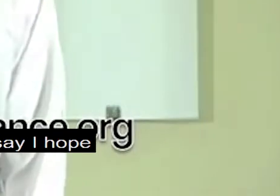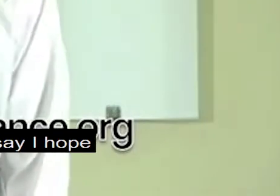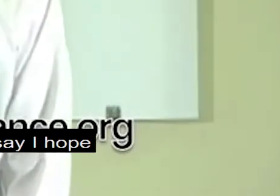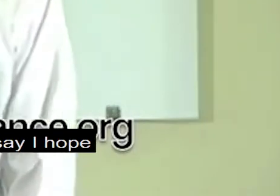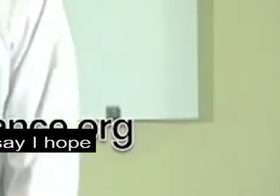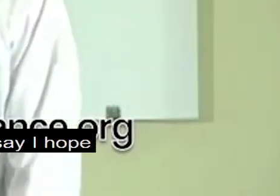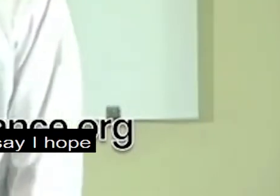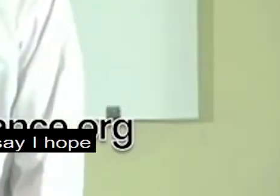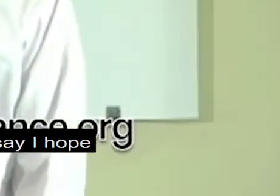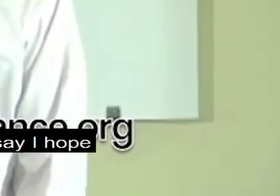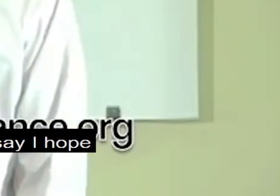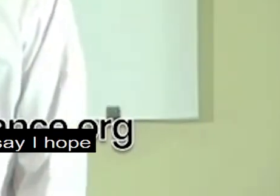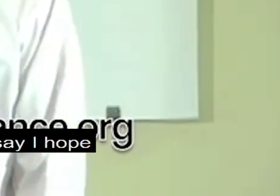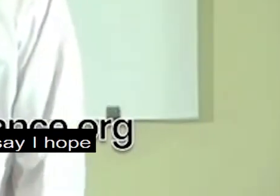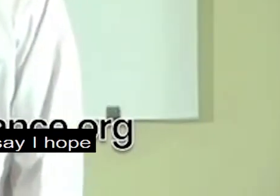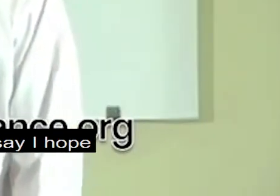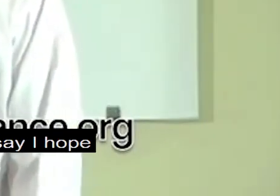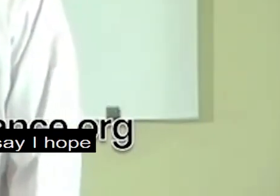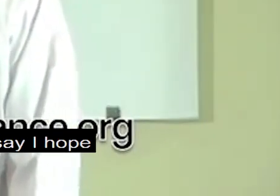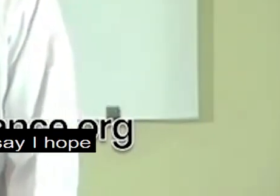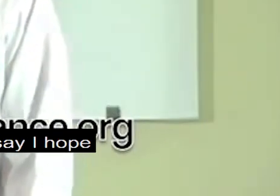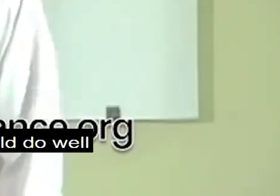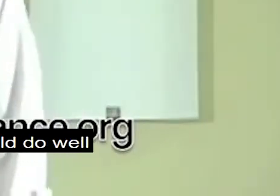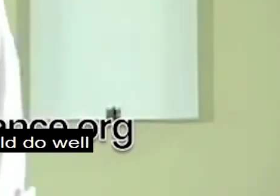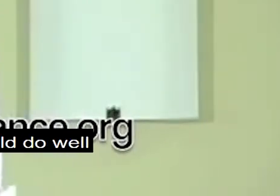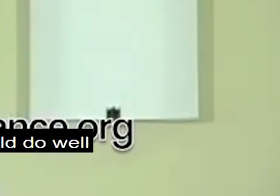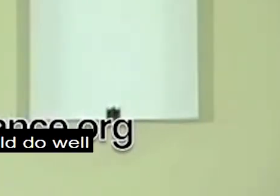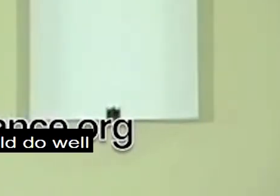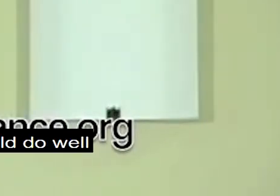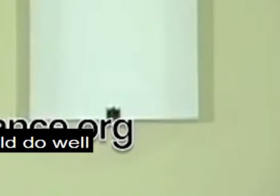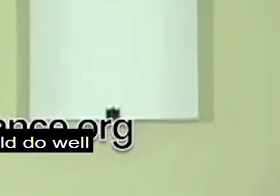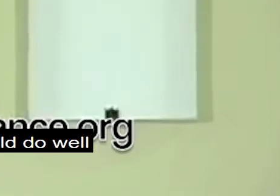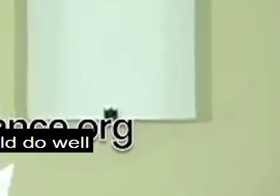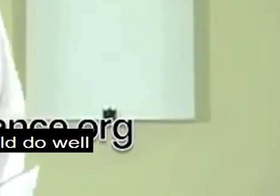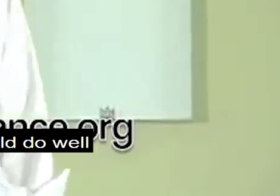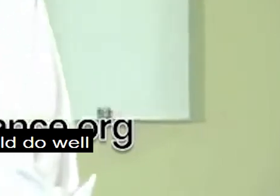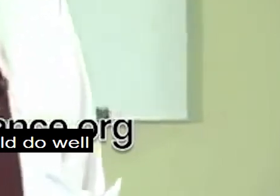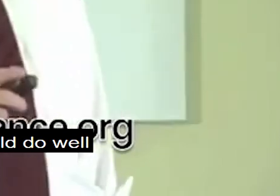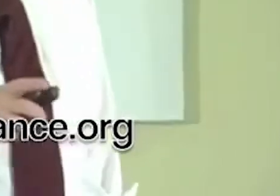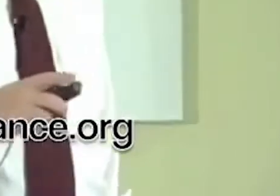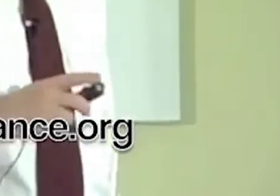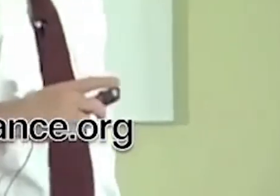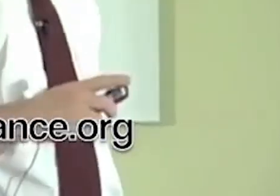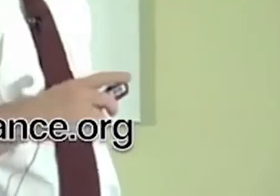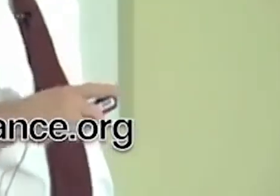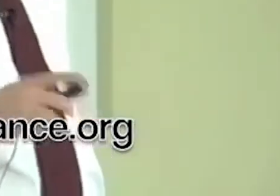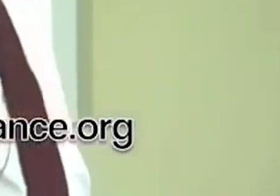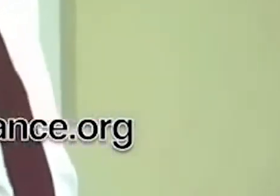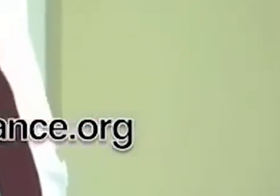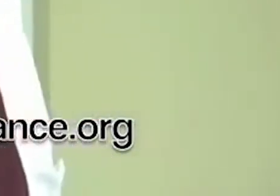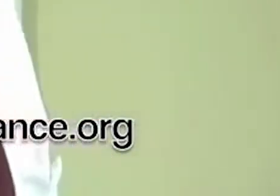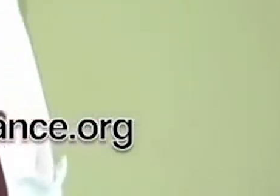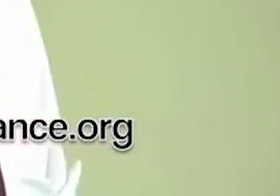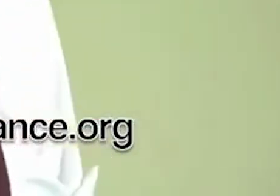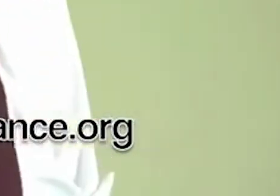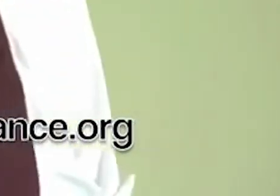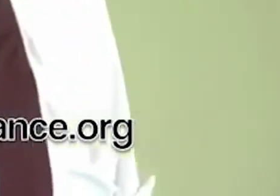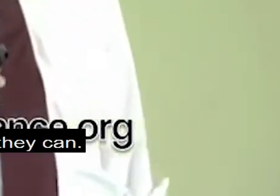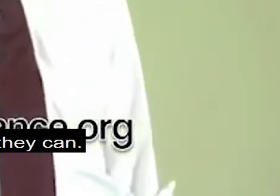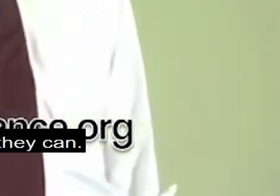remember nothing else from everything I say, I hope remember that if this kid could do well, he would do